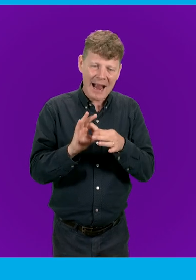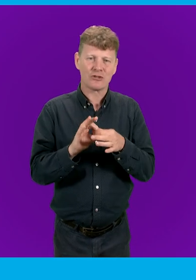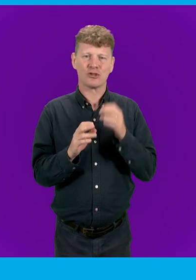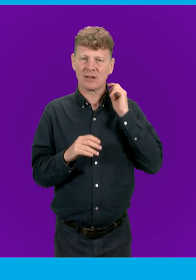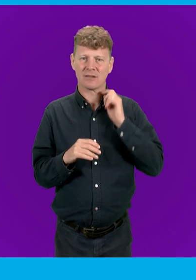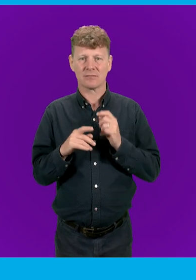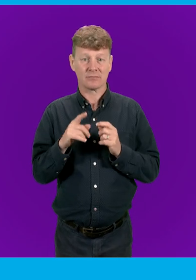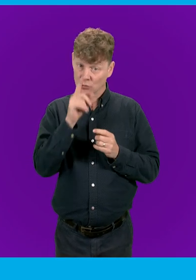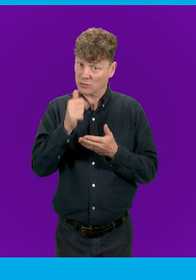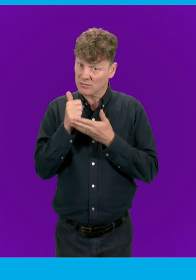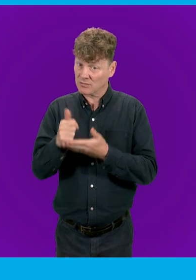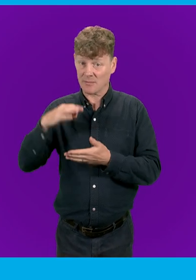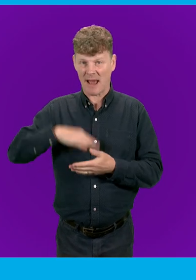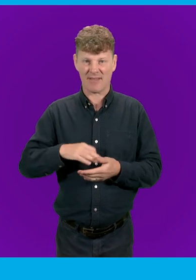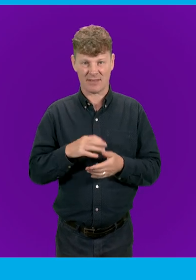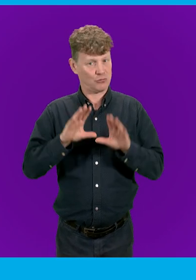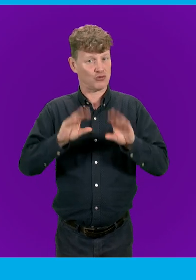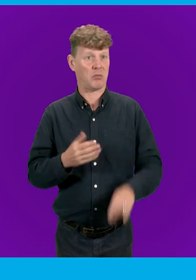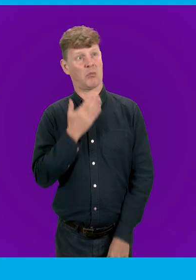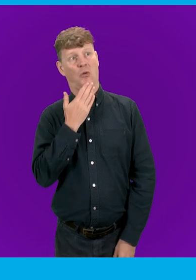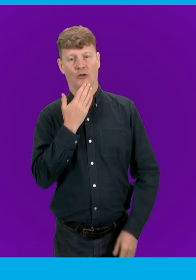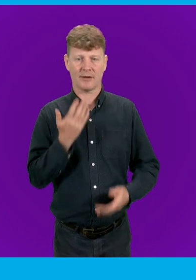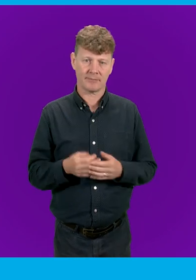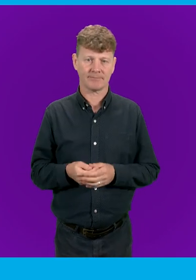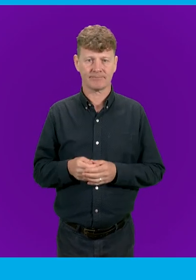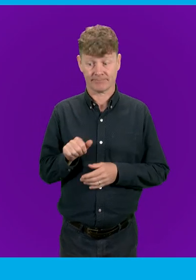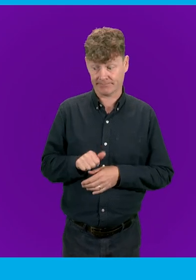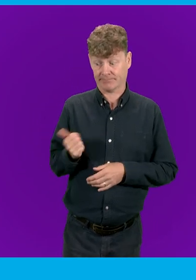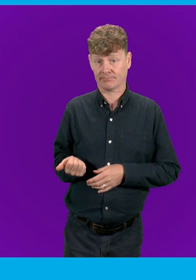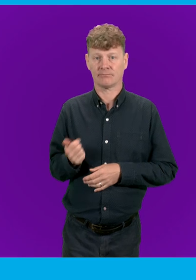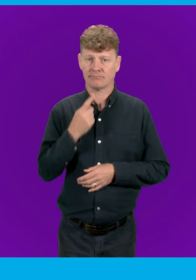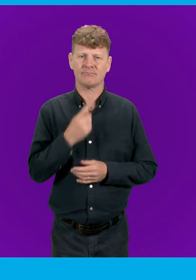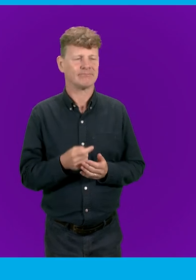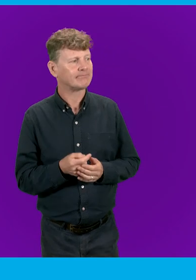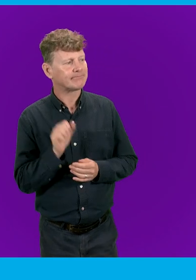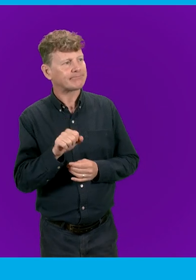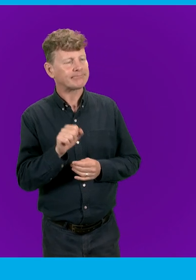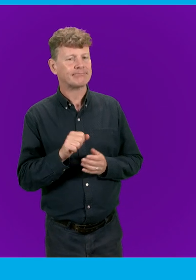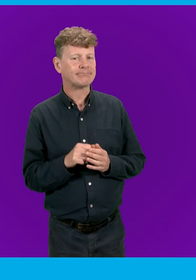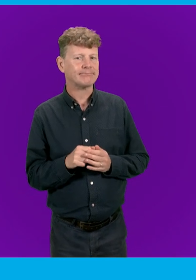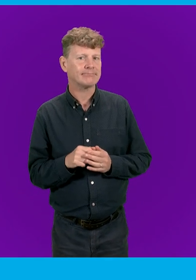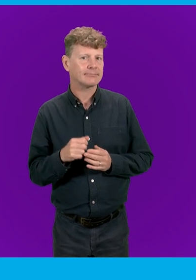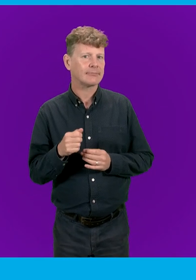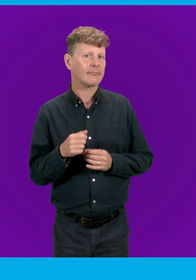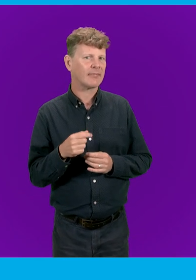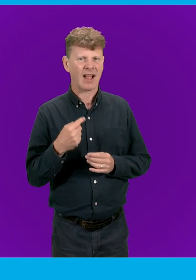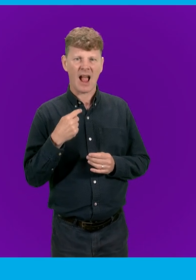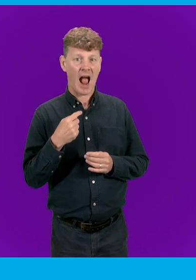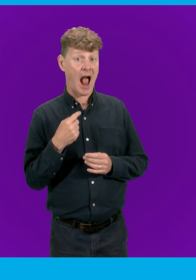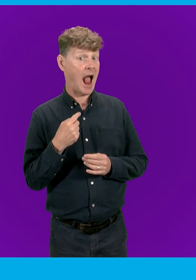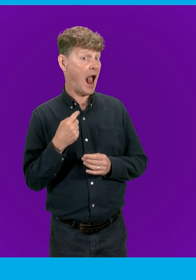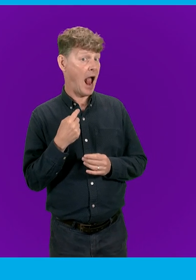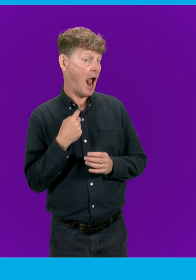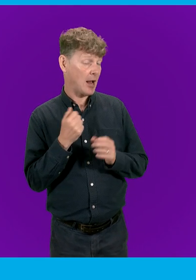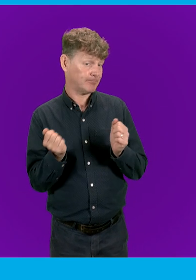help with the whole it's boring. Yeah, I think I could find myself agreeing with